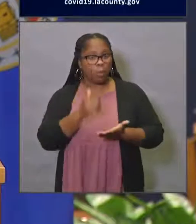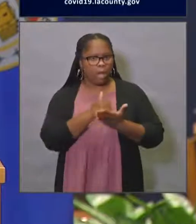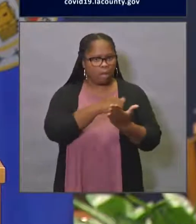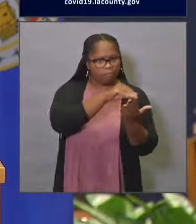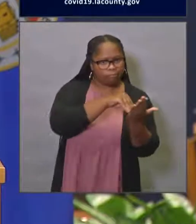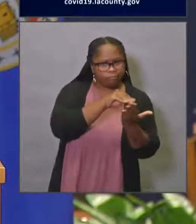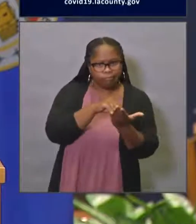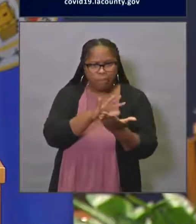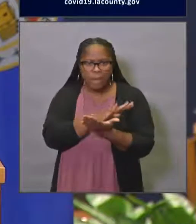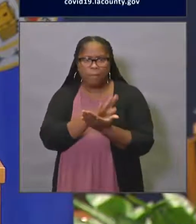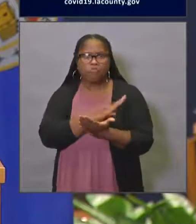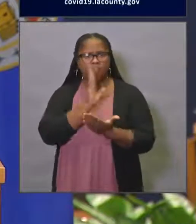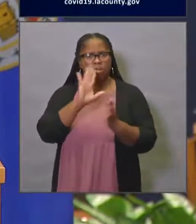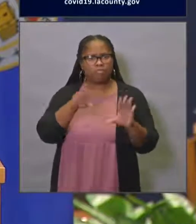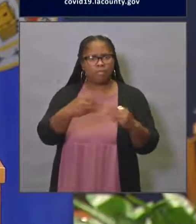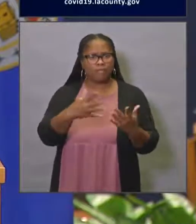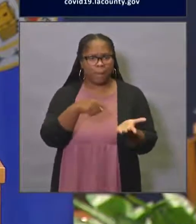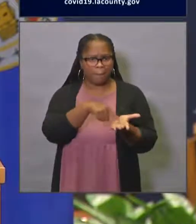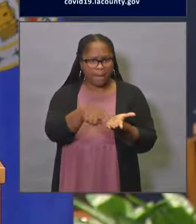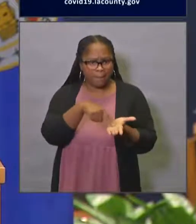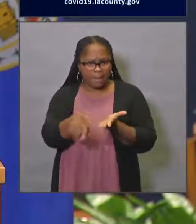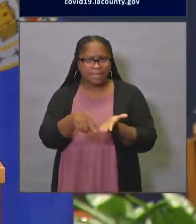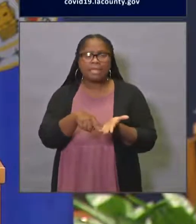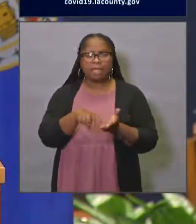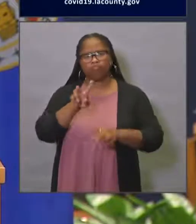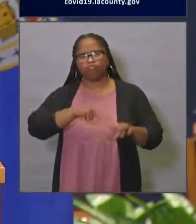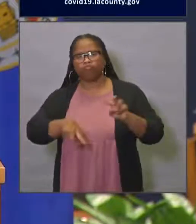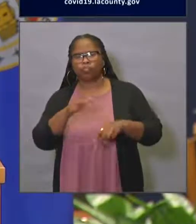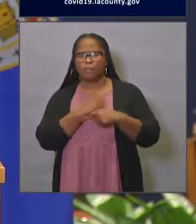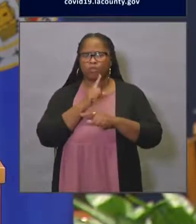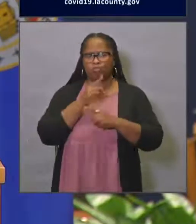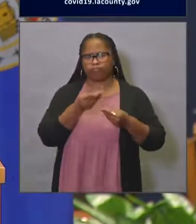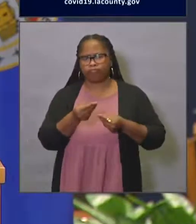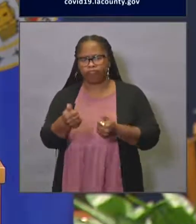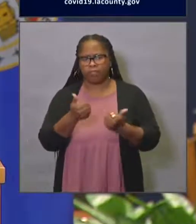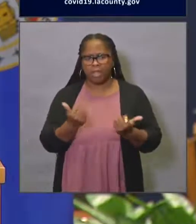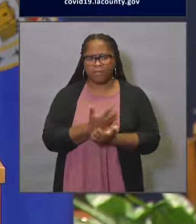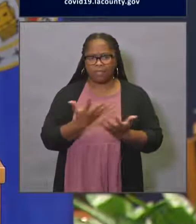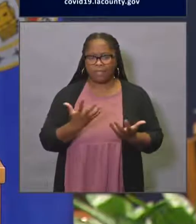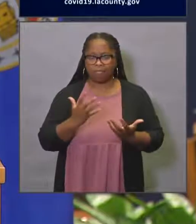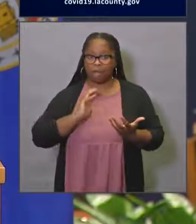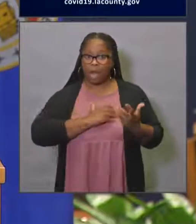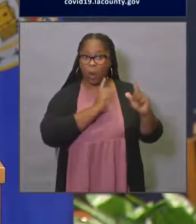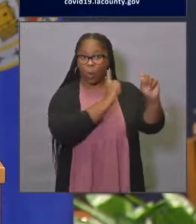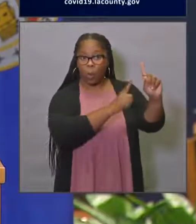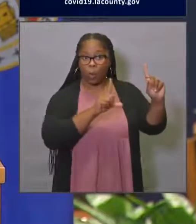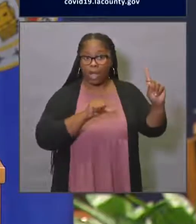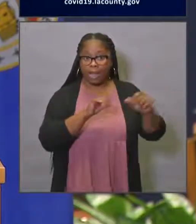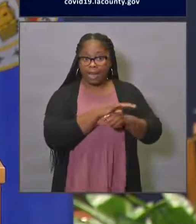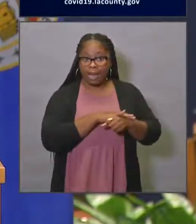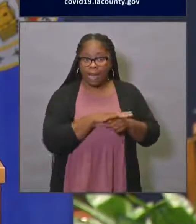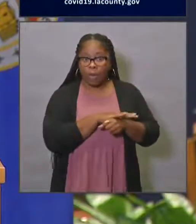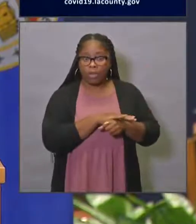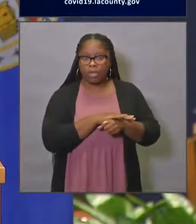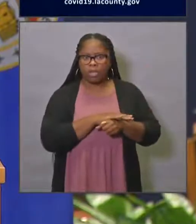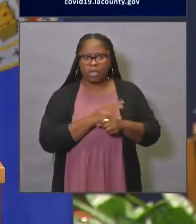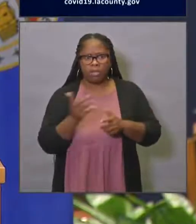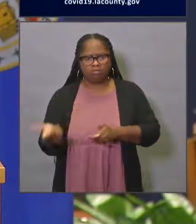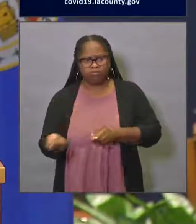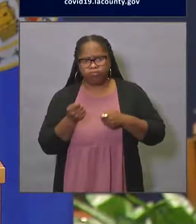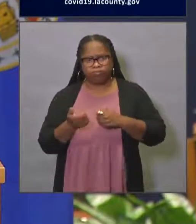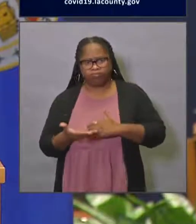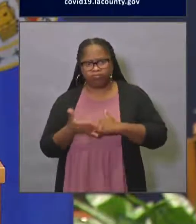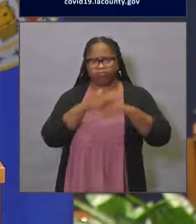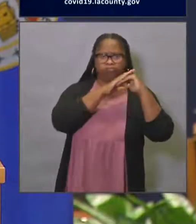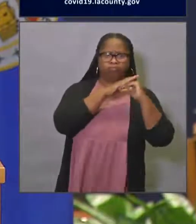for issuing payments and quality control. Our goal in Los Angeles County is to ramp up payments distribution